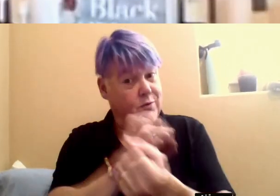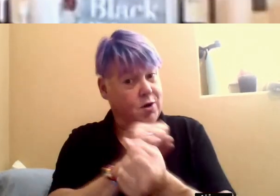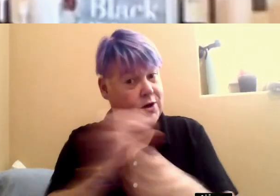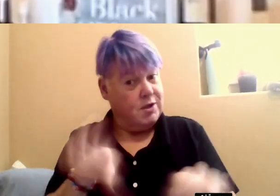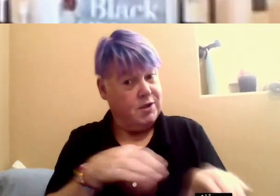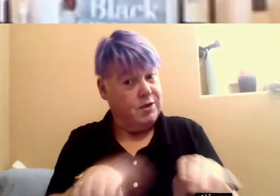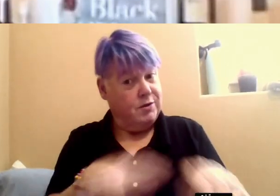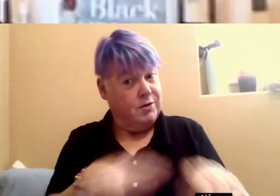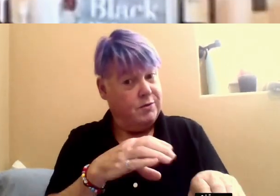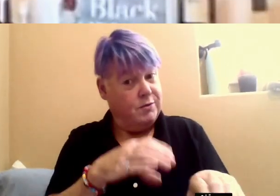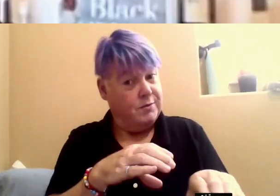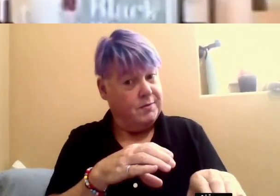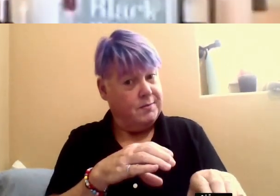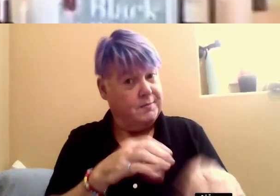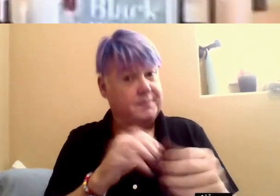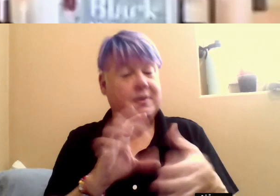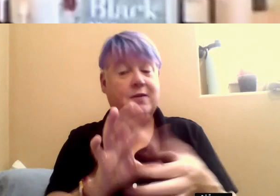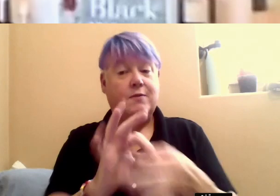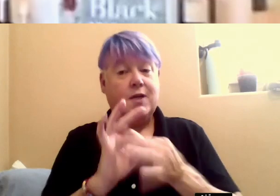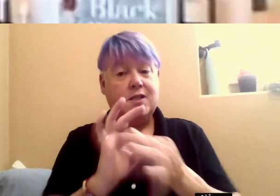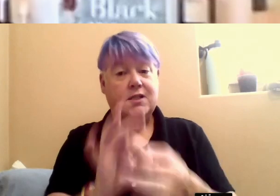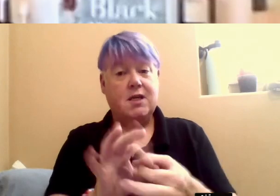of reconciliation, and